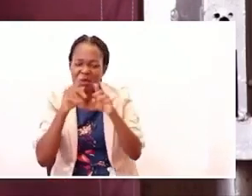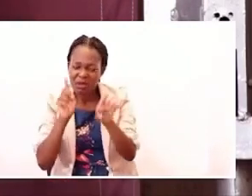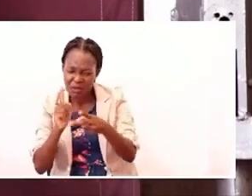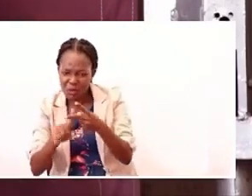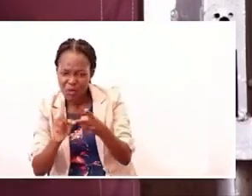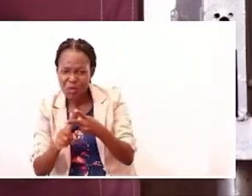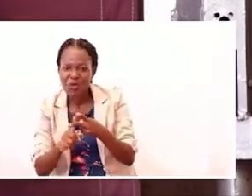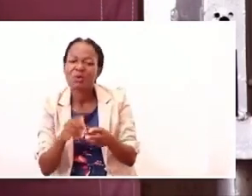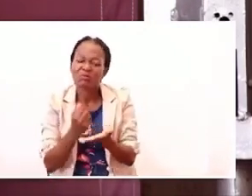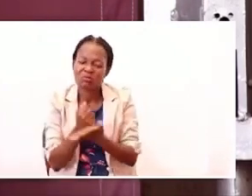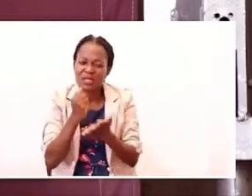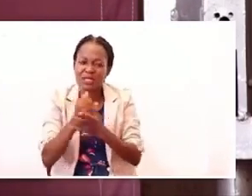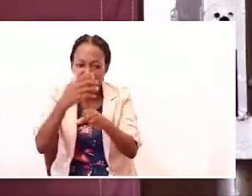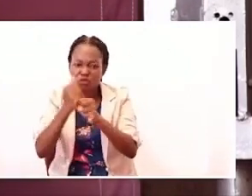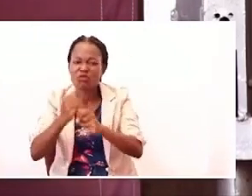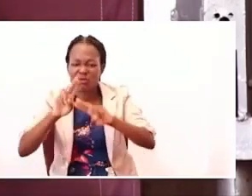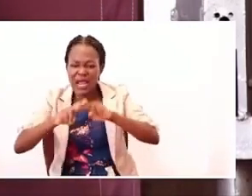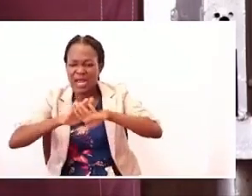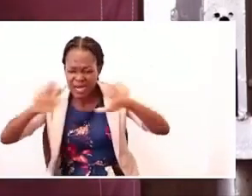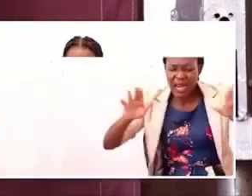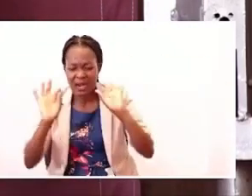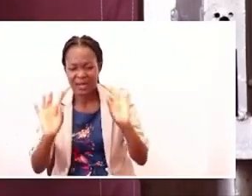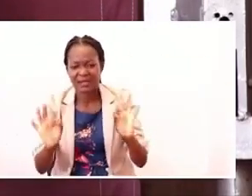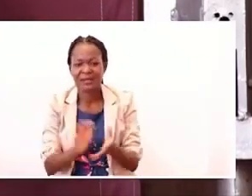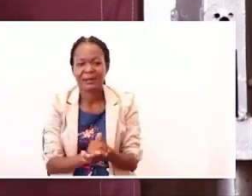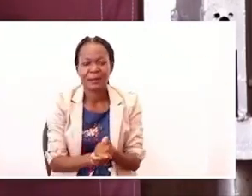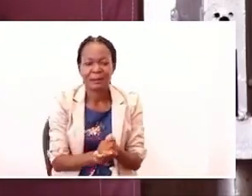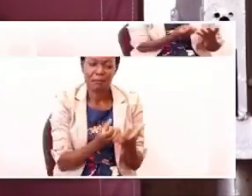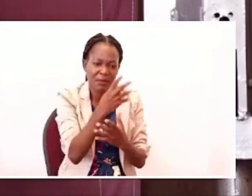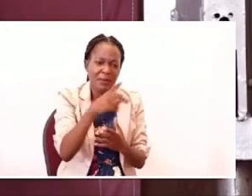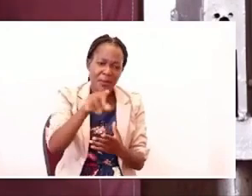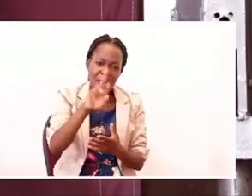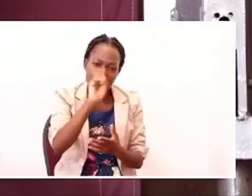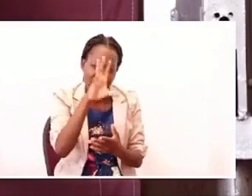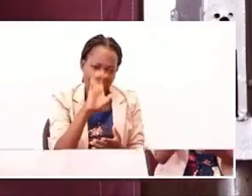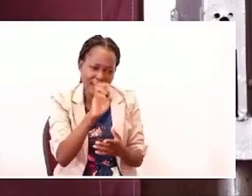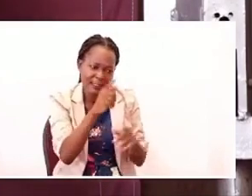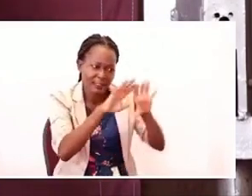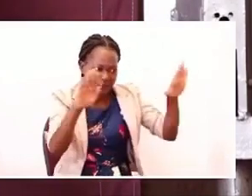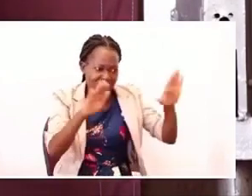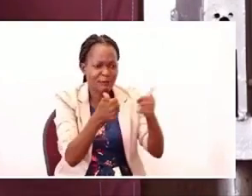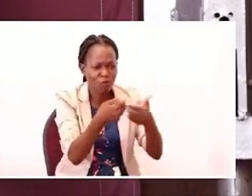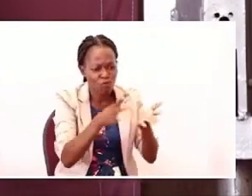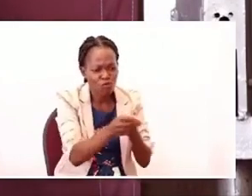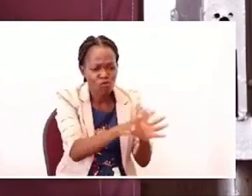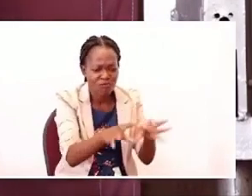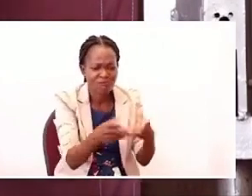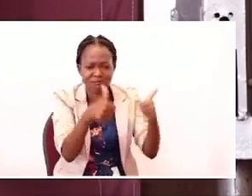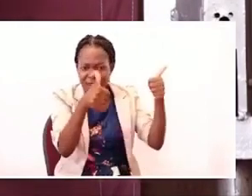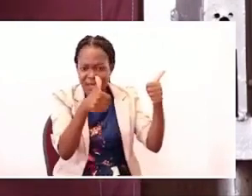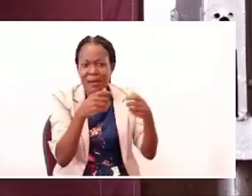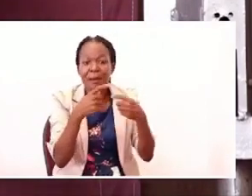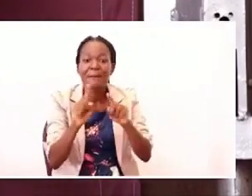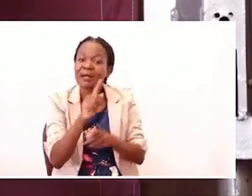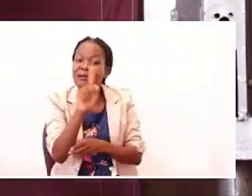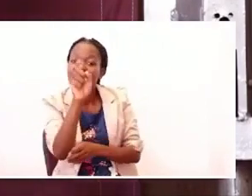has always been the case. Set prices right and set institutions right. But the question that we have never answered is, for